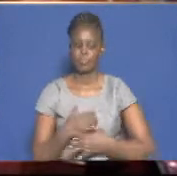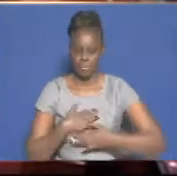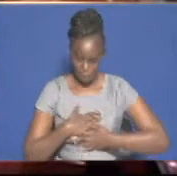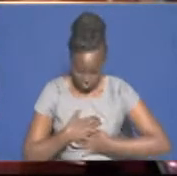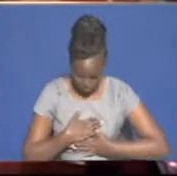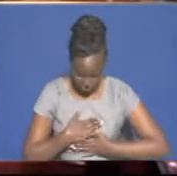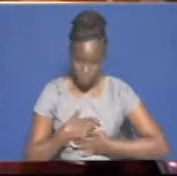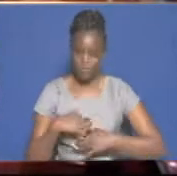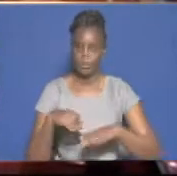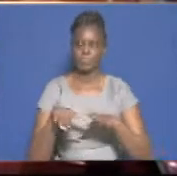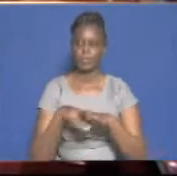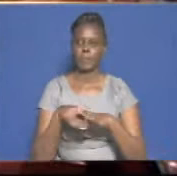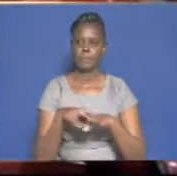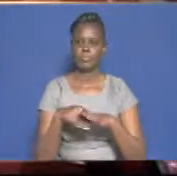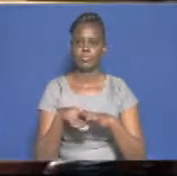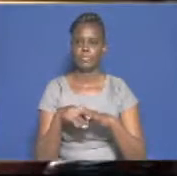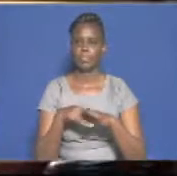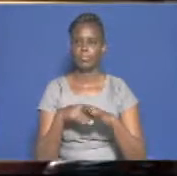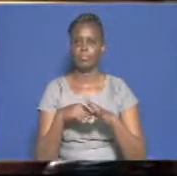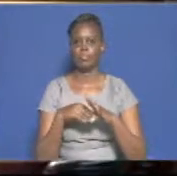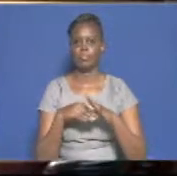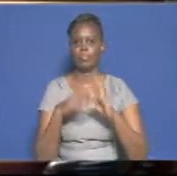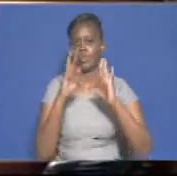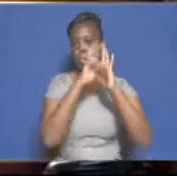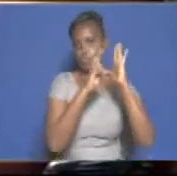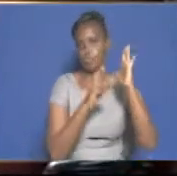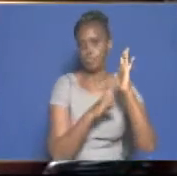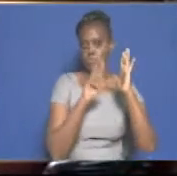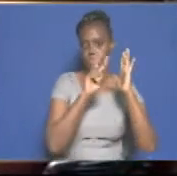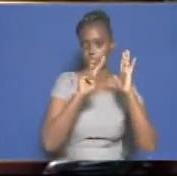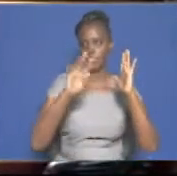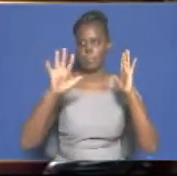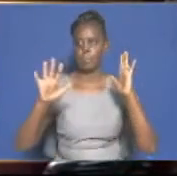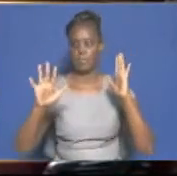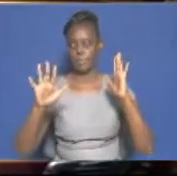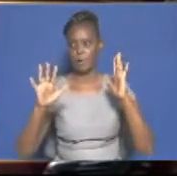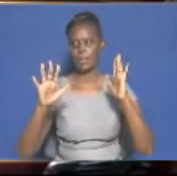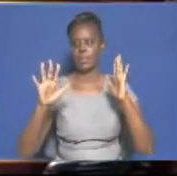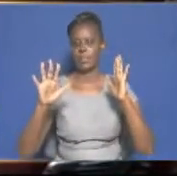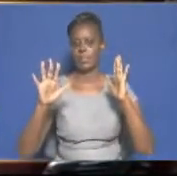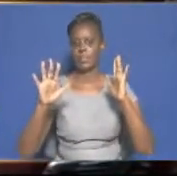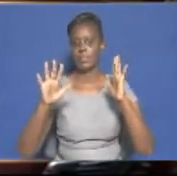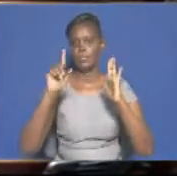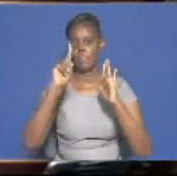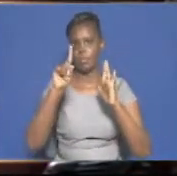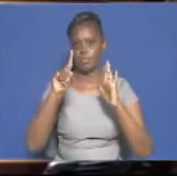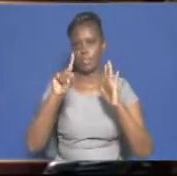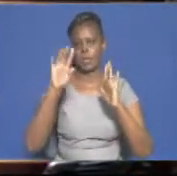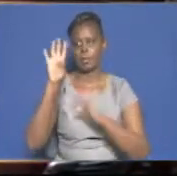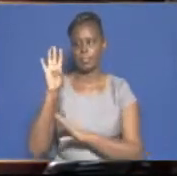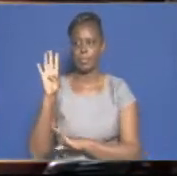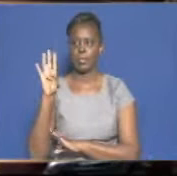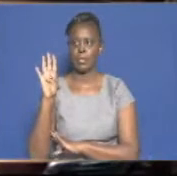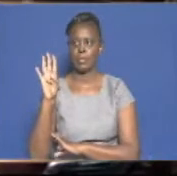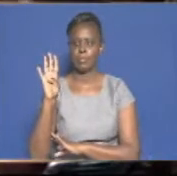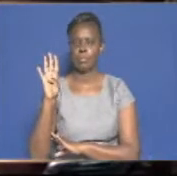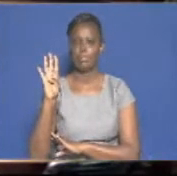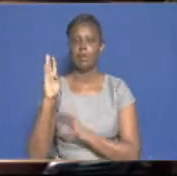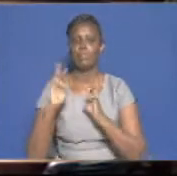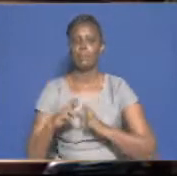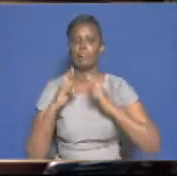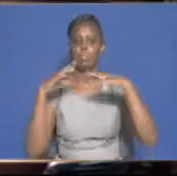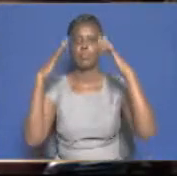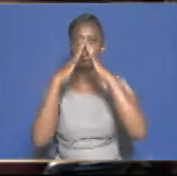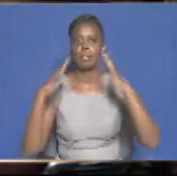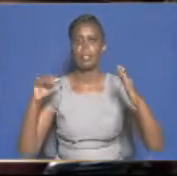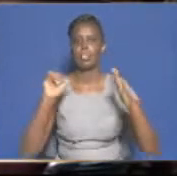Members, pursuant to provisions of Standing Order 225, subsection 1, paragraph B, I wish to report to the